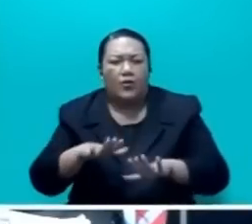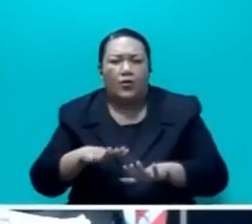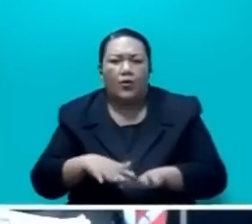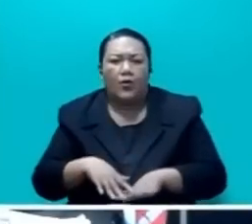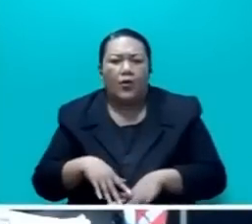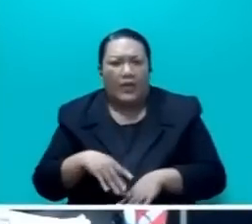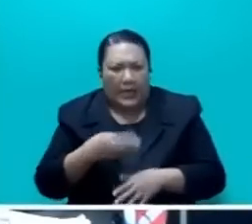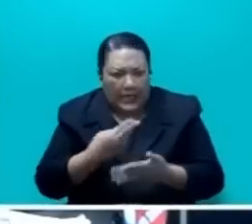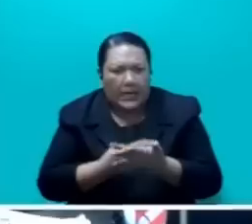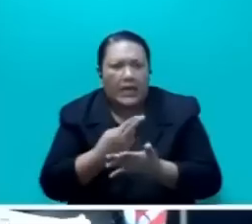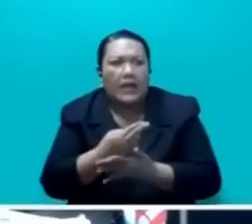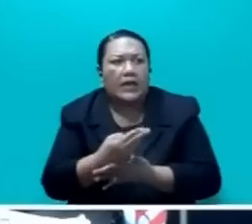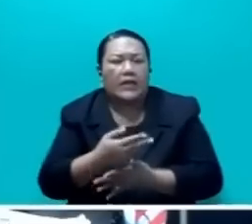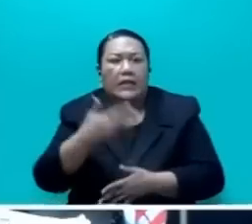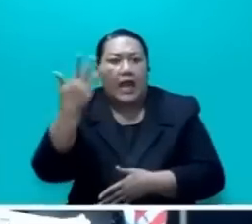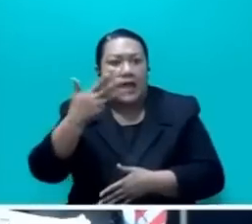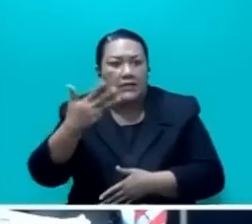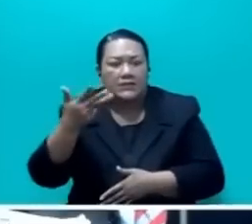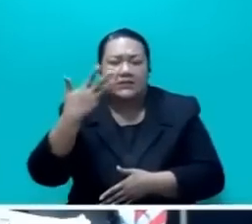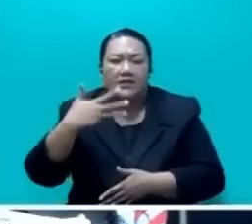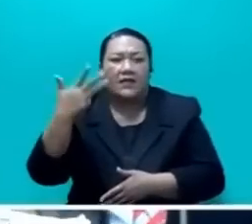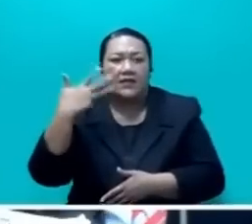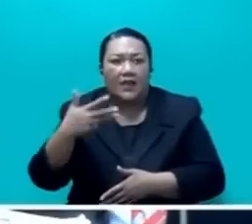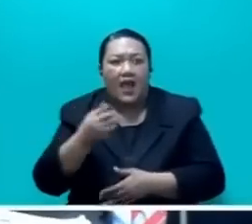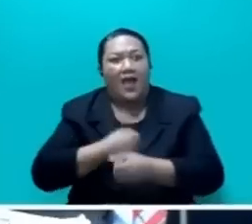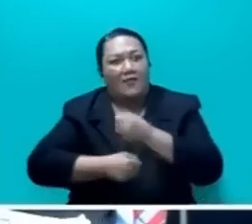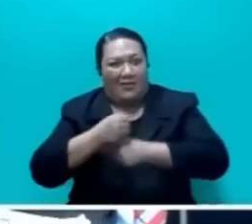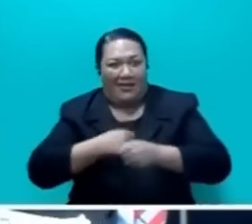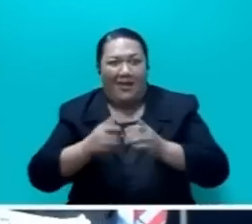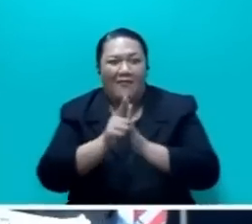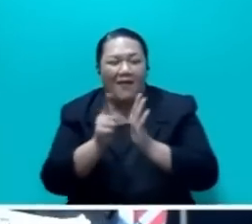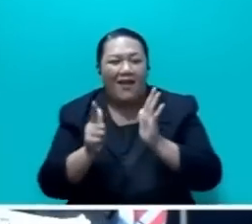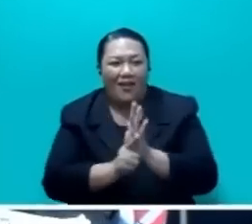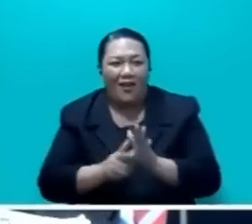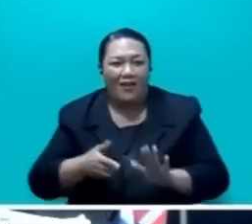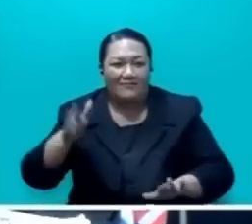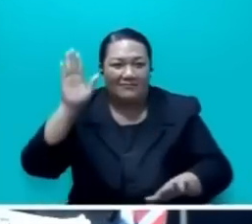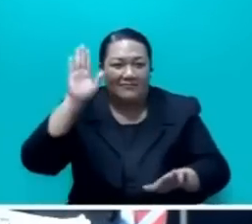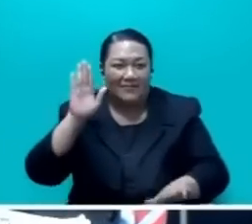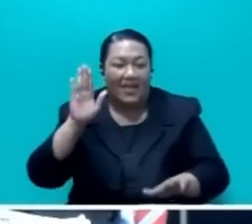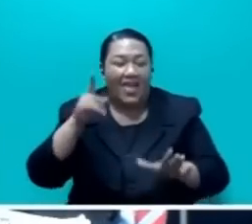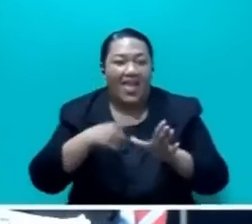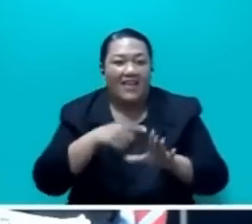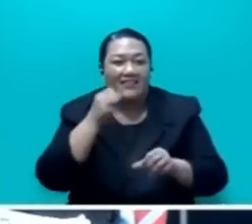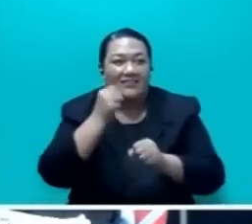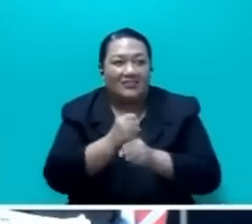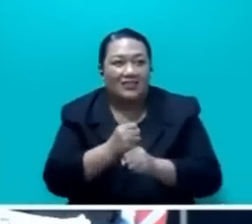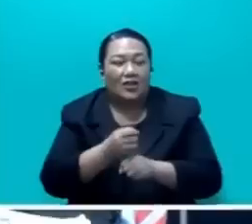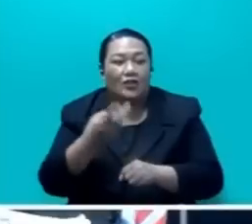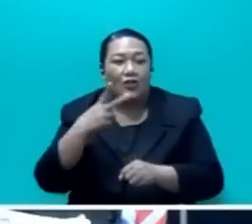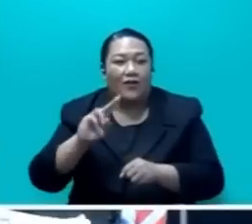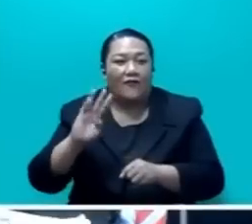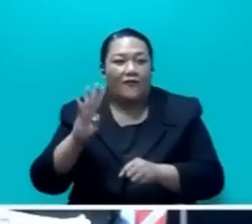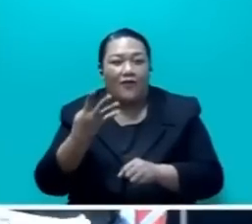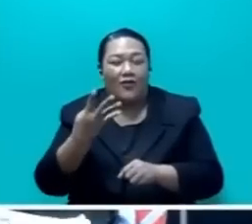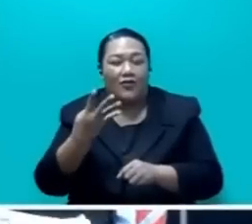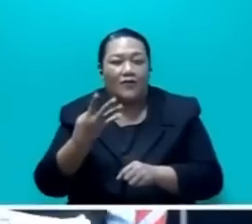1999. Sworn in as a resident magistrate in 2012, and Attorney General Minister for Justice the 24th of December,